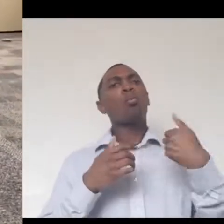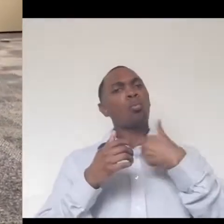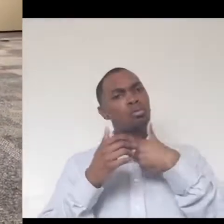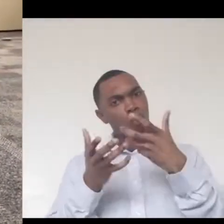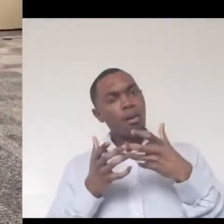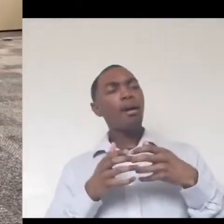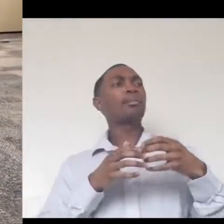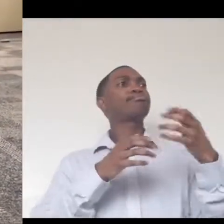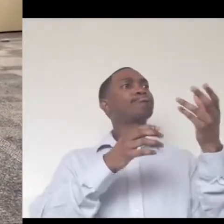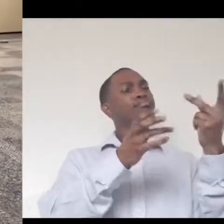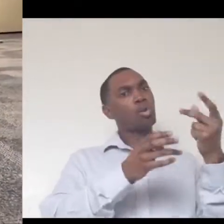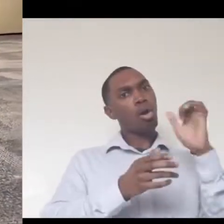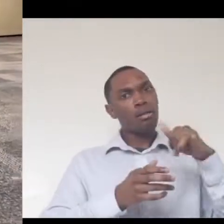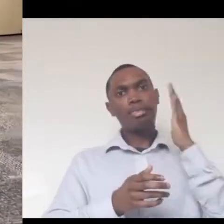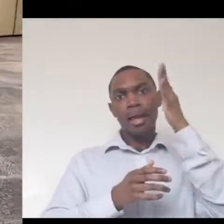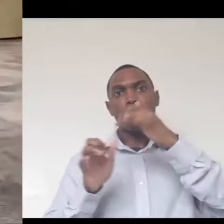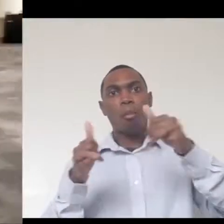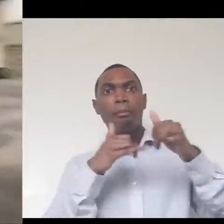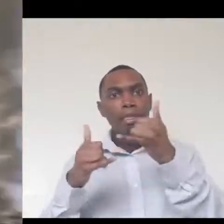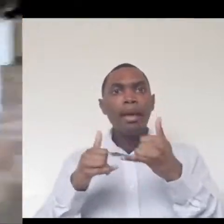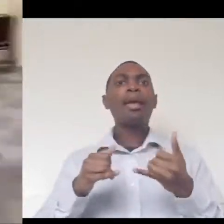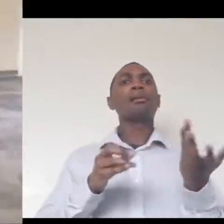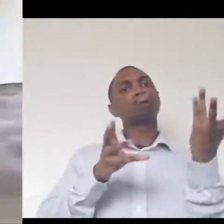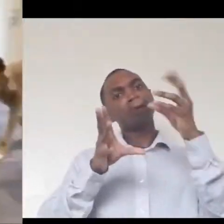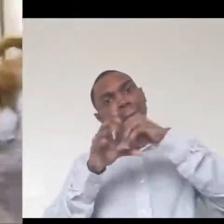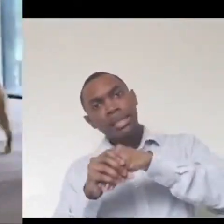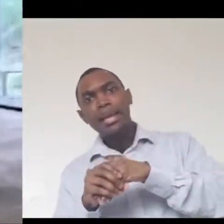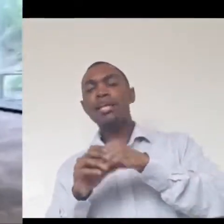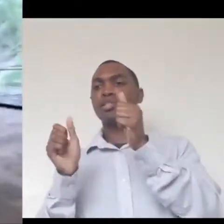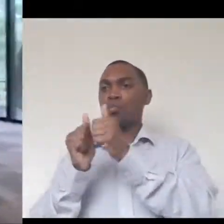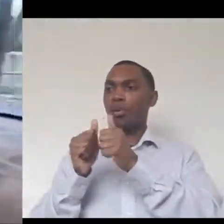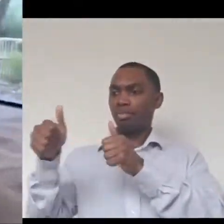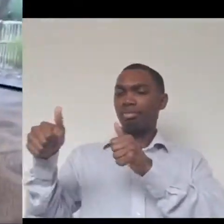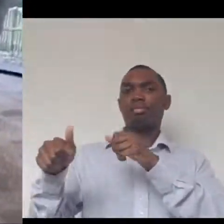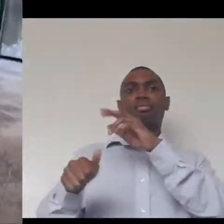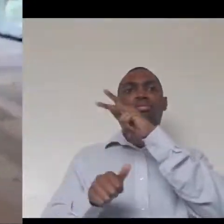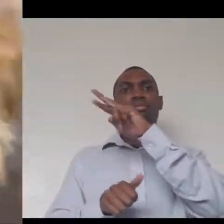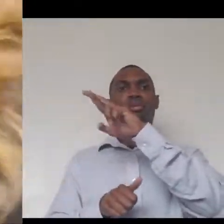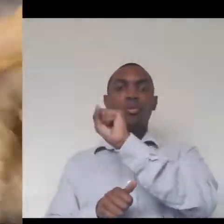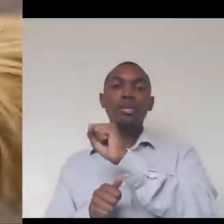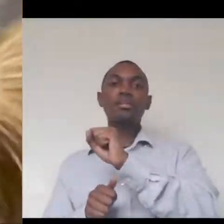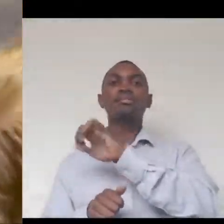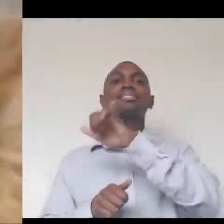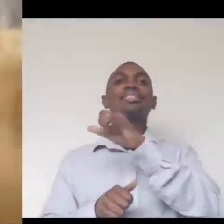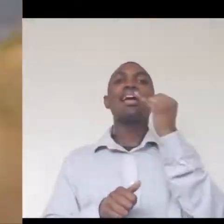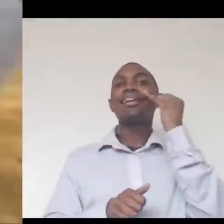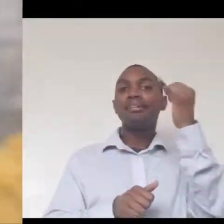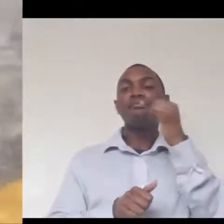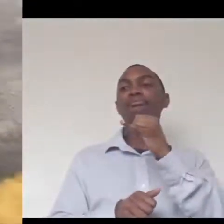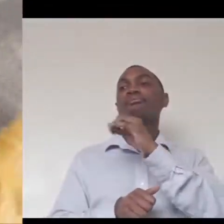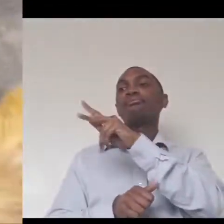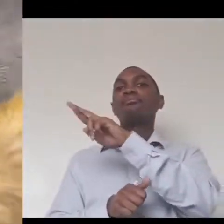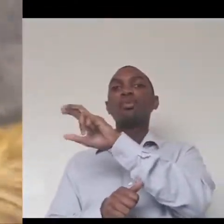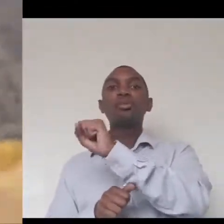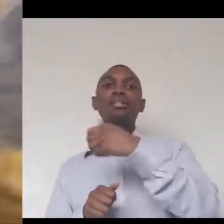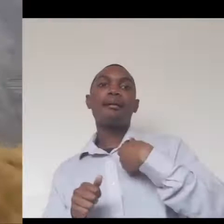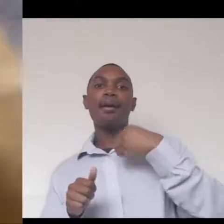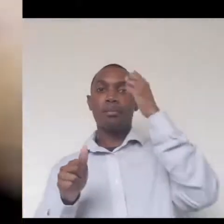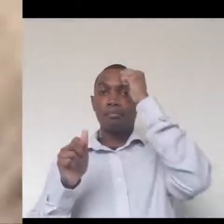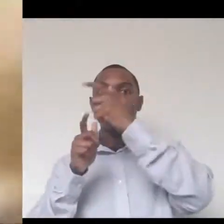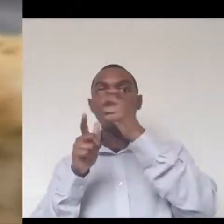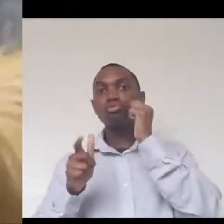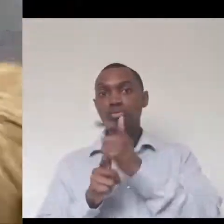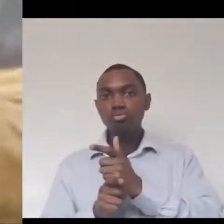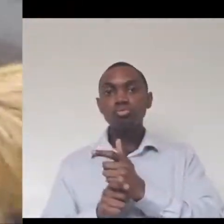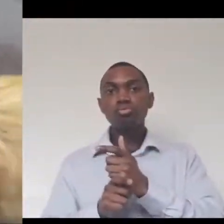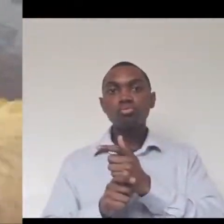engage with Kris, just like her siblings would engage with her if she had had siblings. And so that's where Remus came